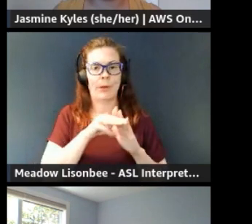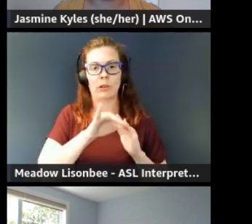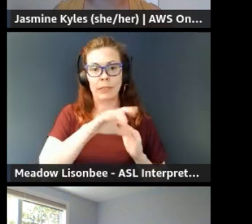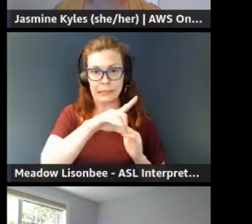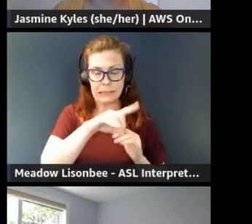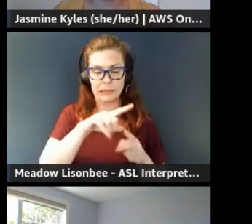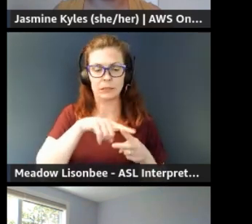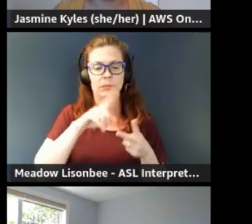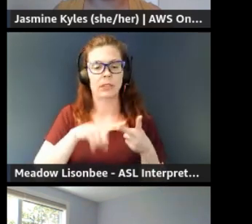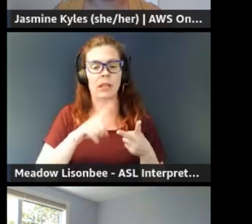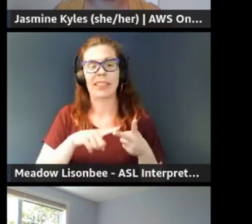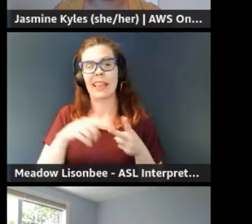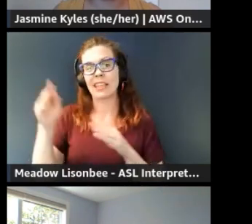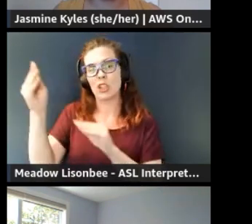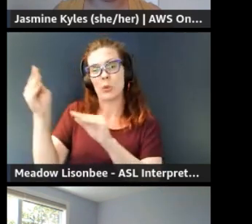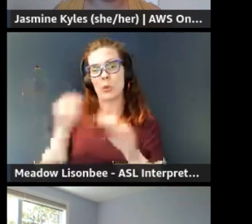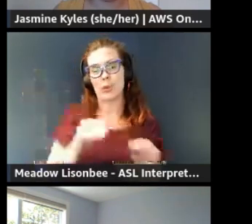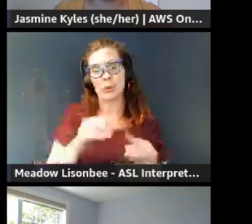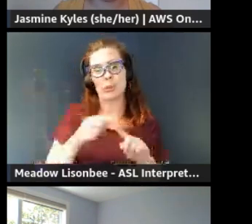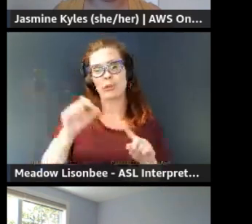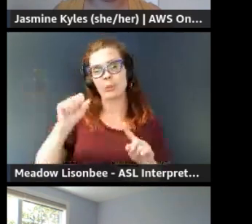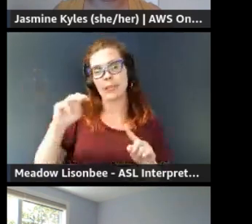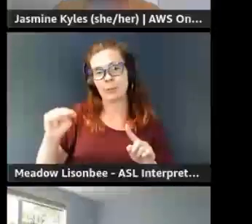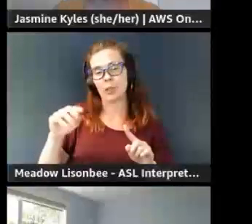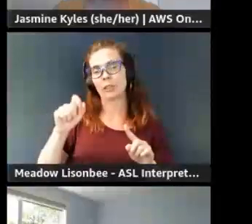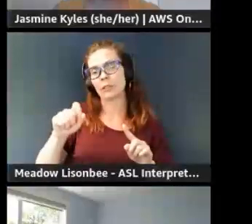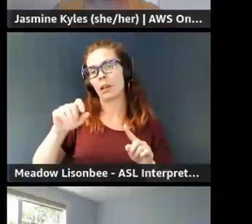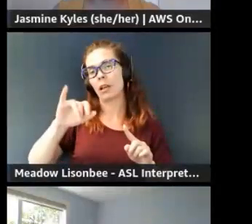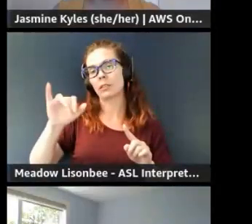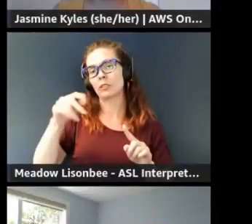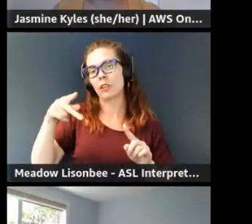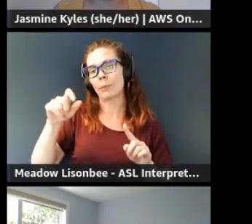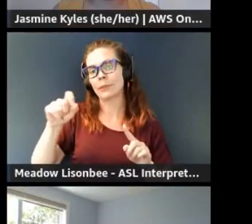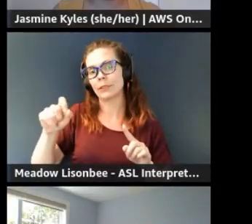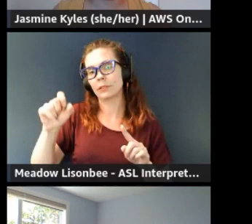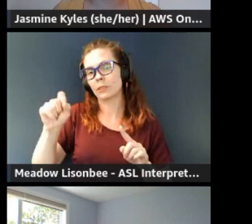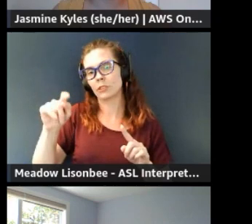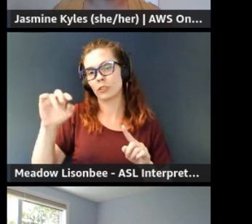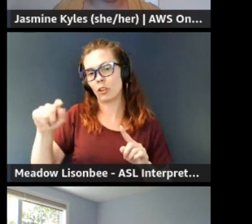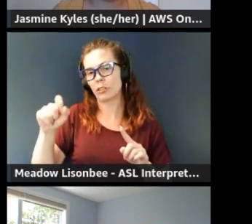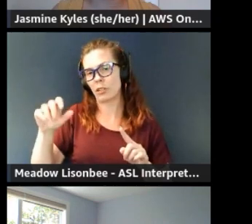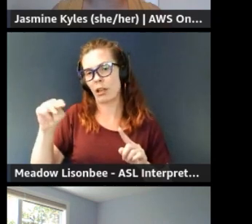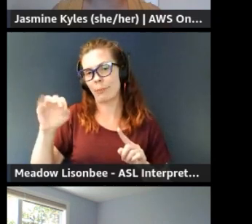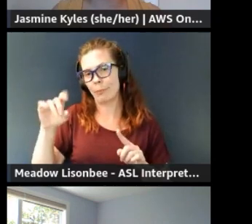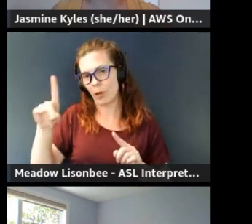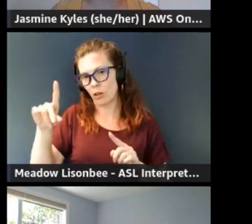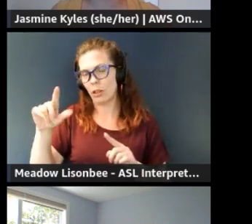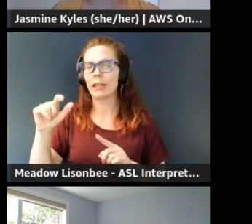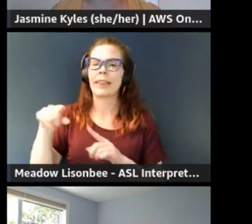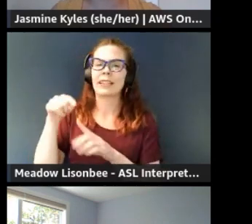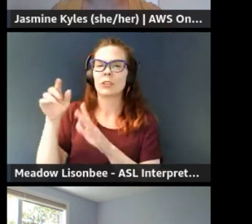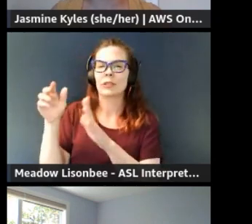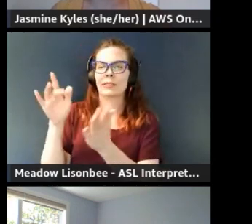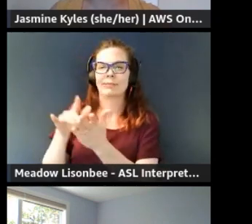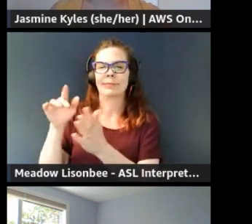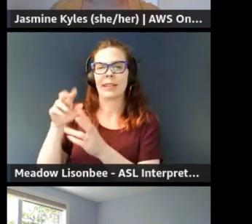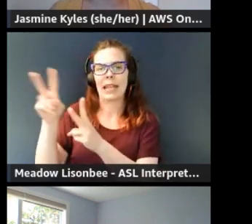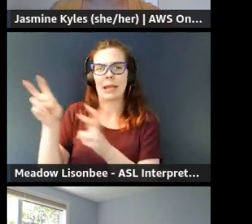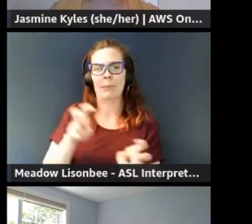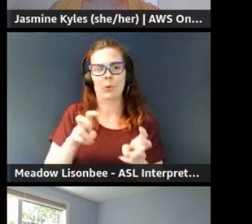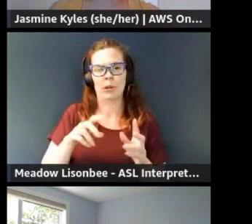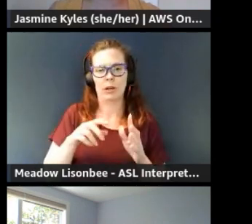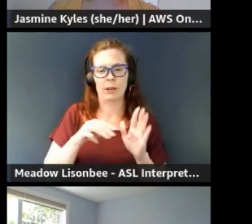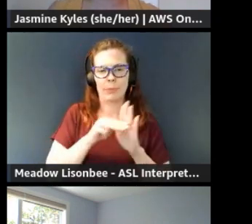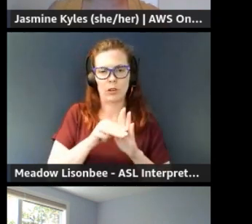and then you import from SageMaker.jumpstart.model, import JumpStart model, and then you pass that into